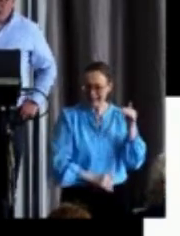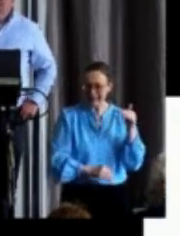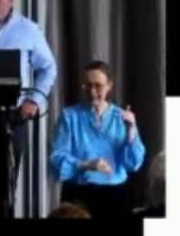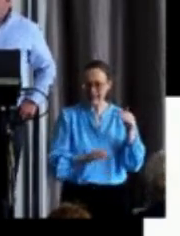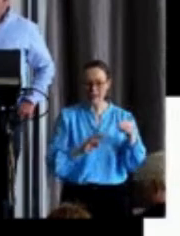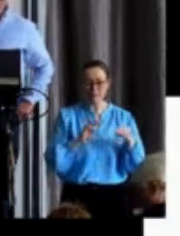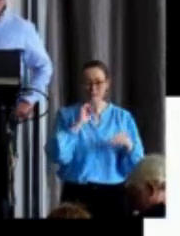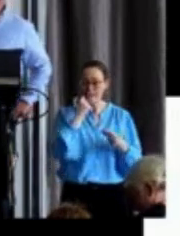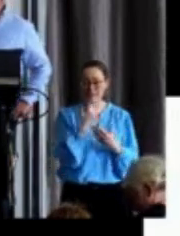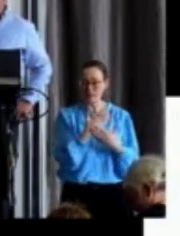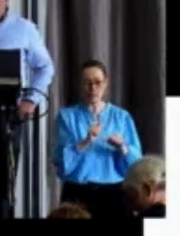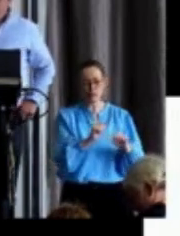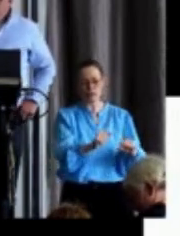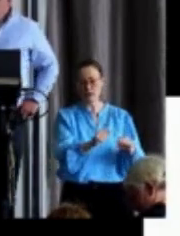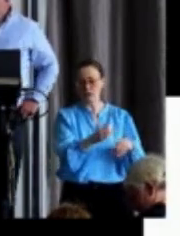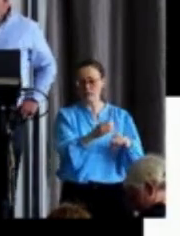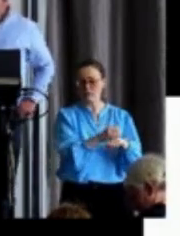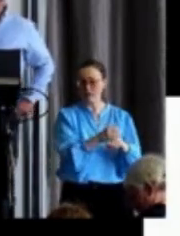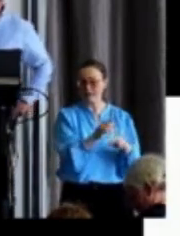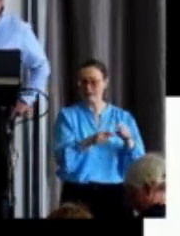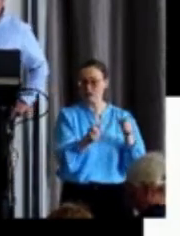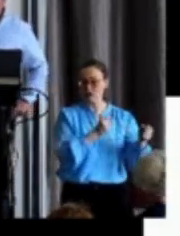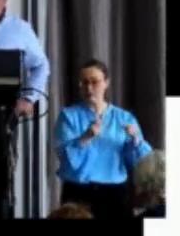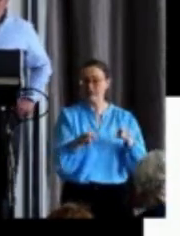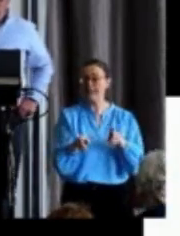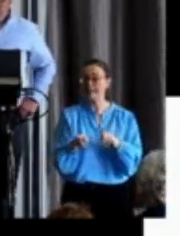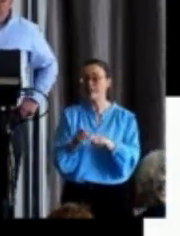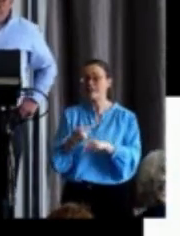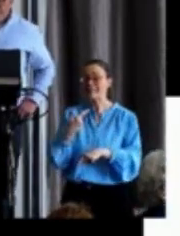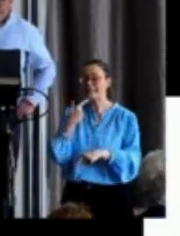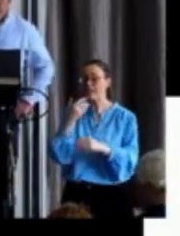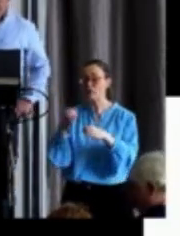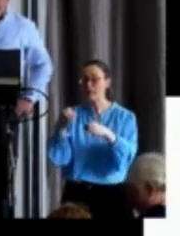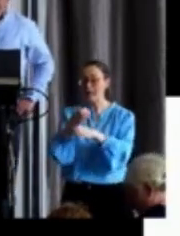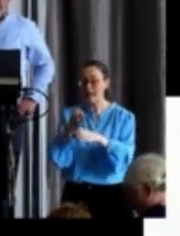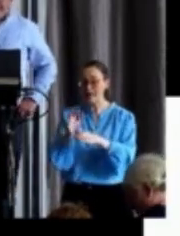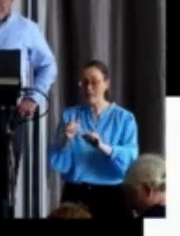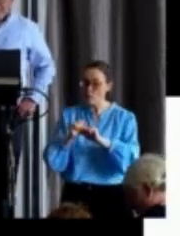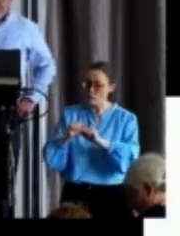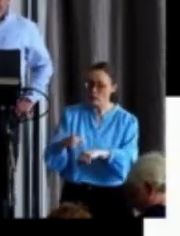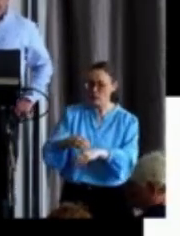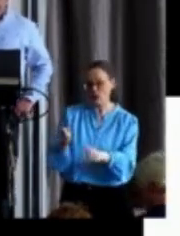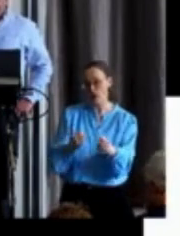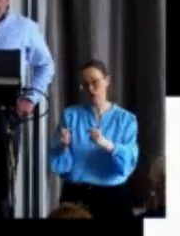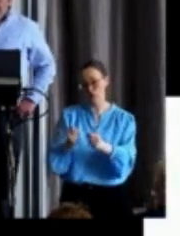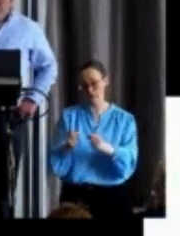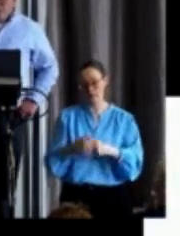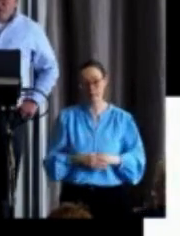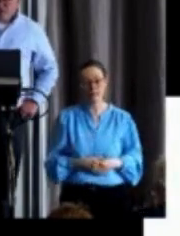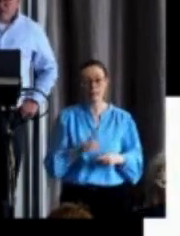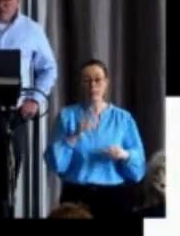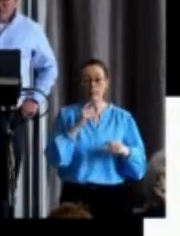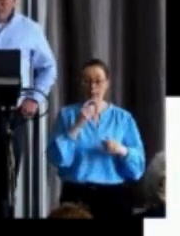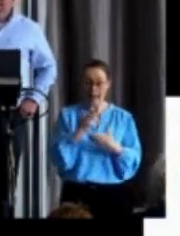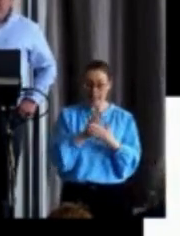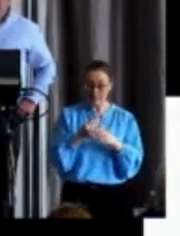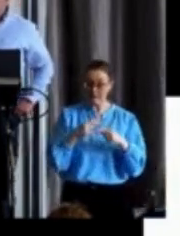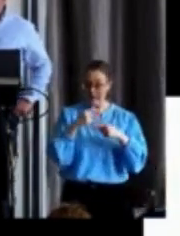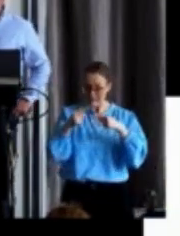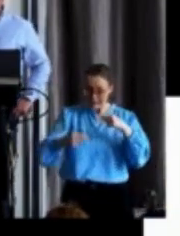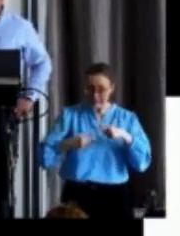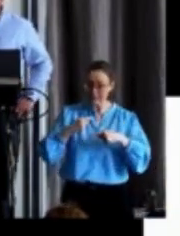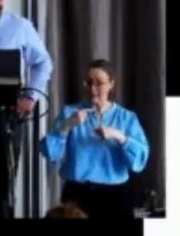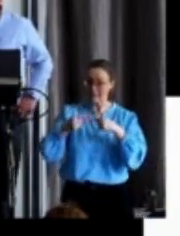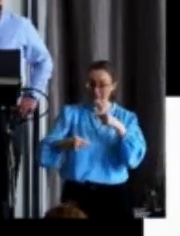overstretched services in secondary care. So we know this is an ongoing problem. As epilepsy is cyclical, those interviewed expressed their